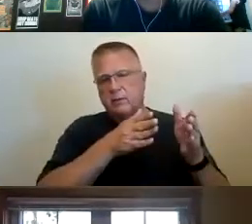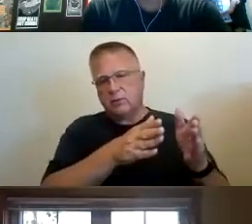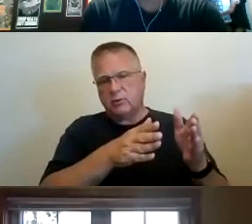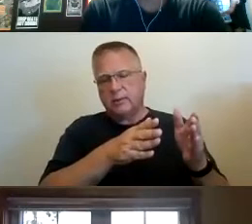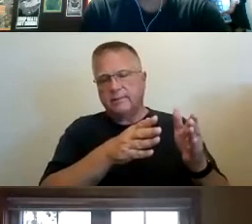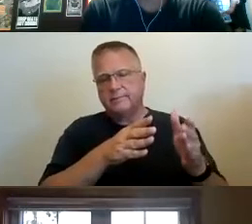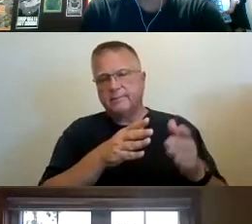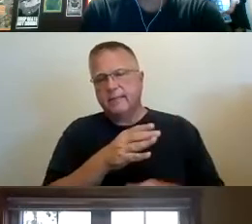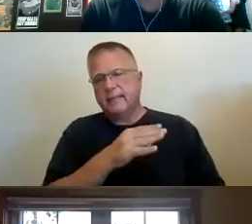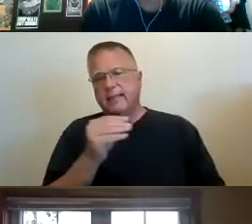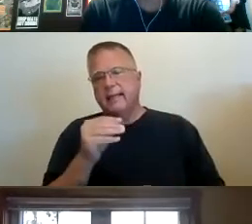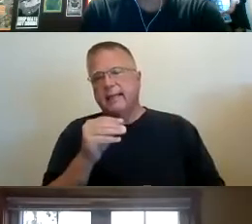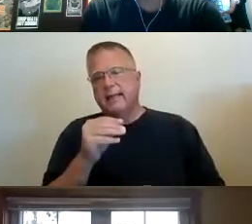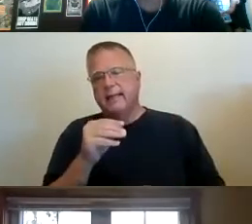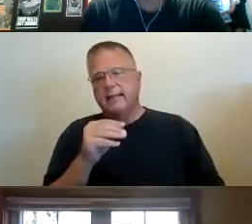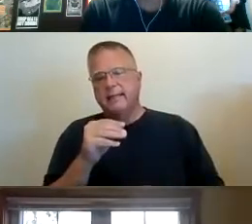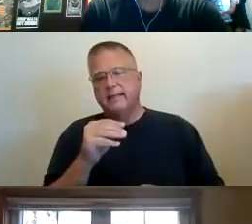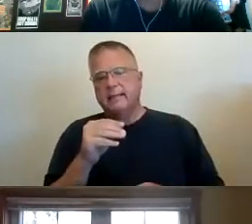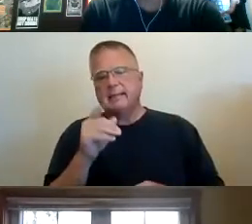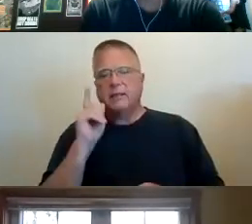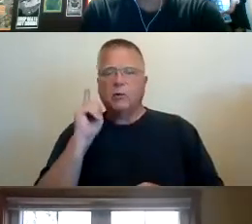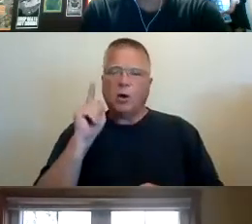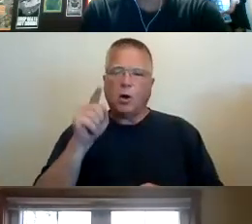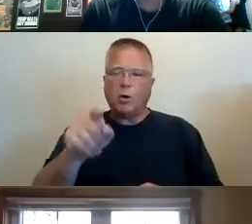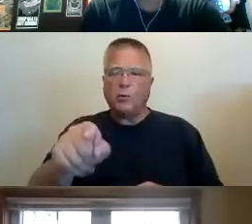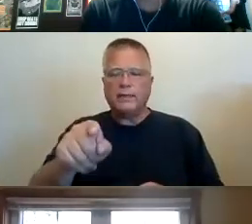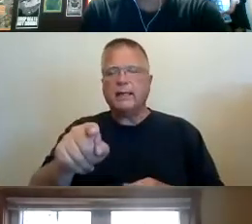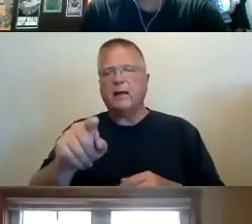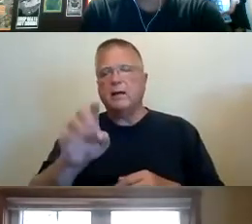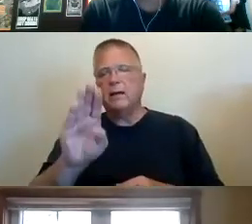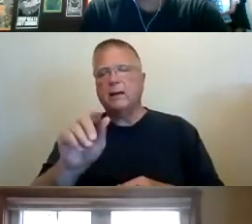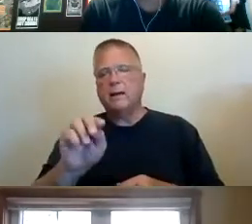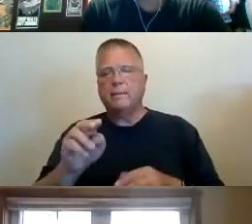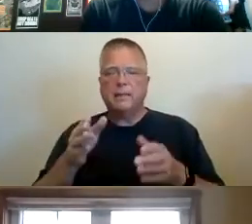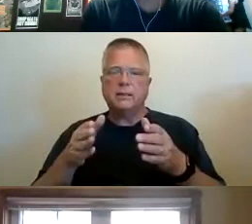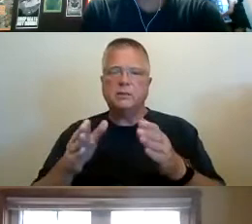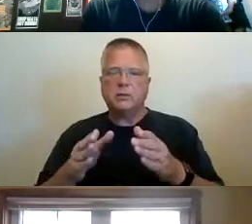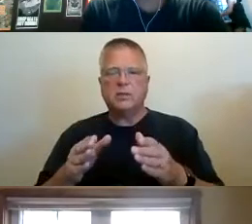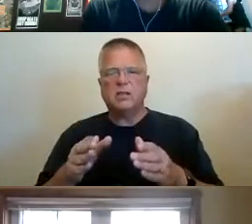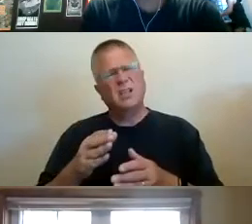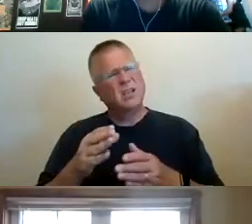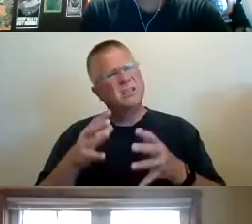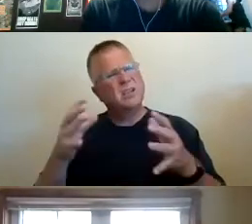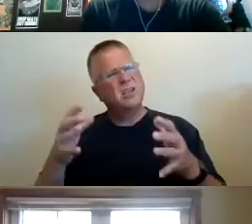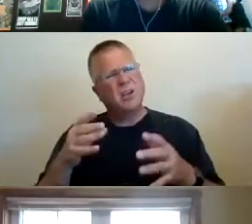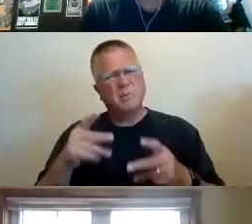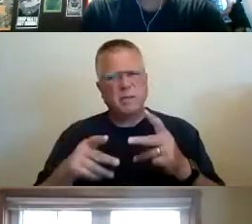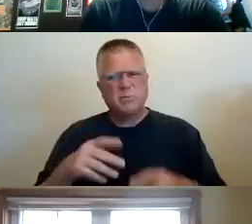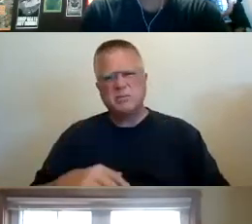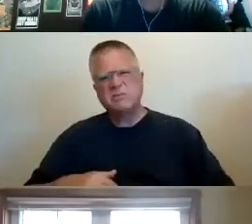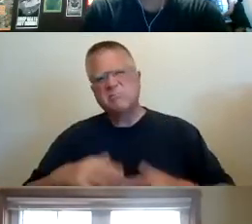and fitting that in down the length of Beacon Street. There was a lot of consternation that was raised about pickup